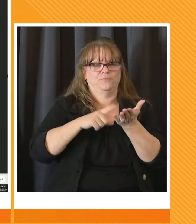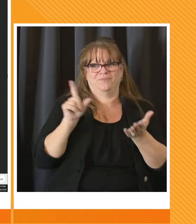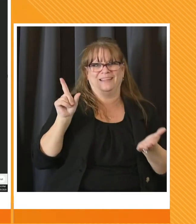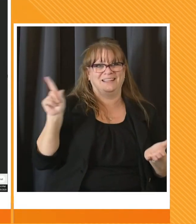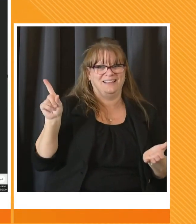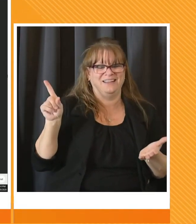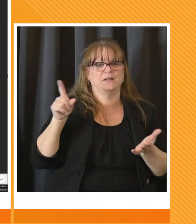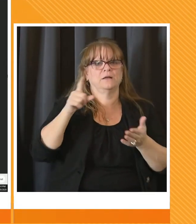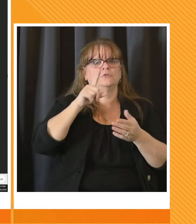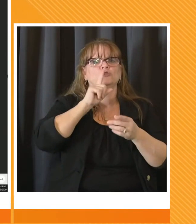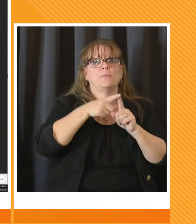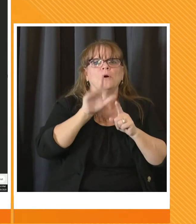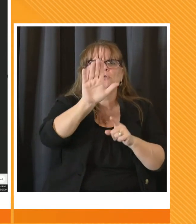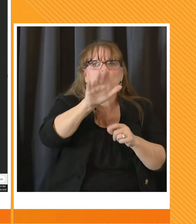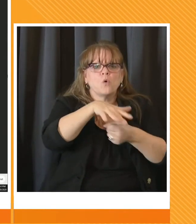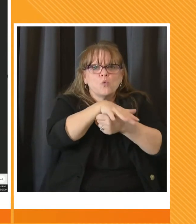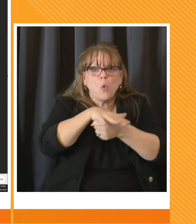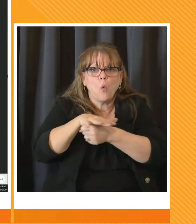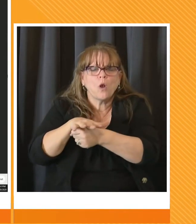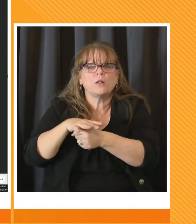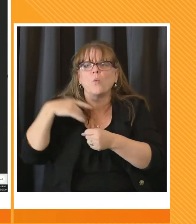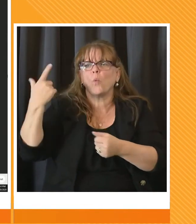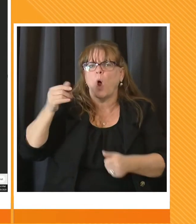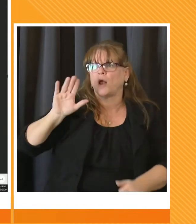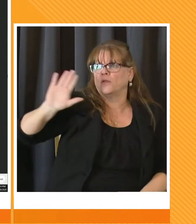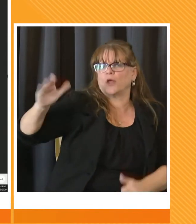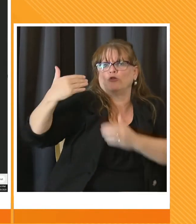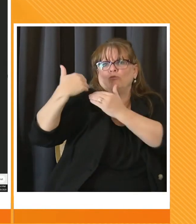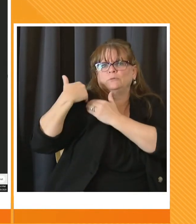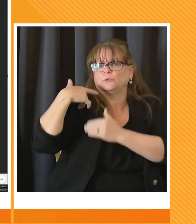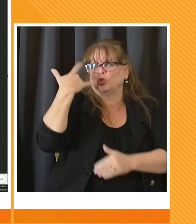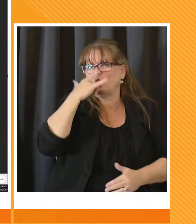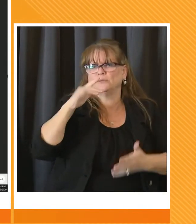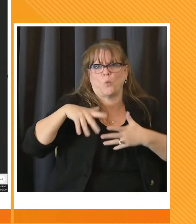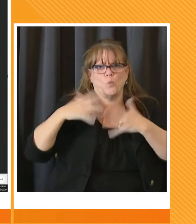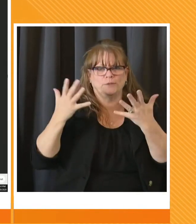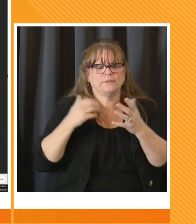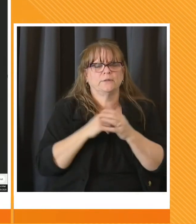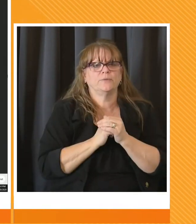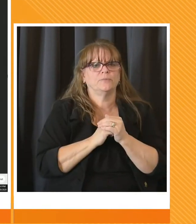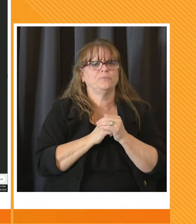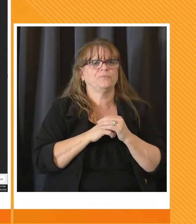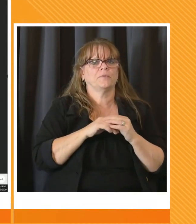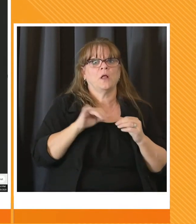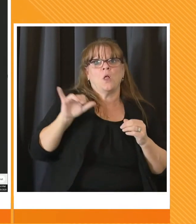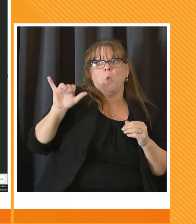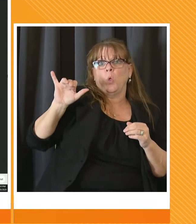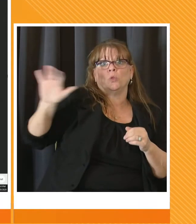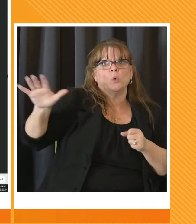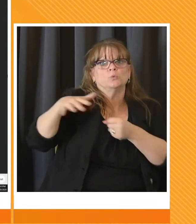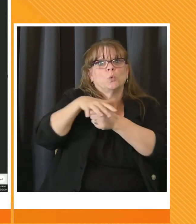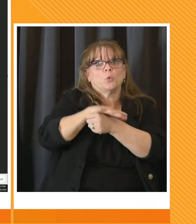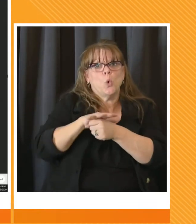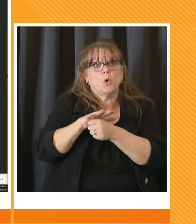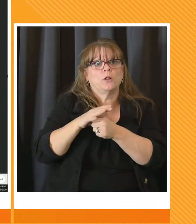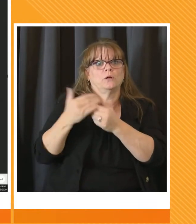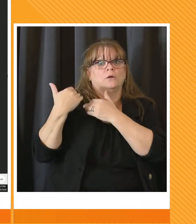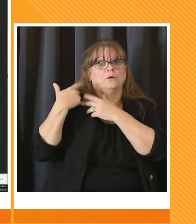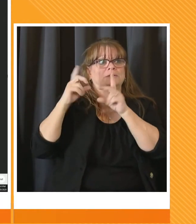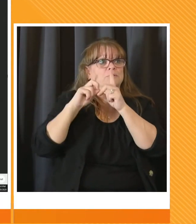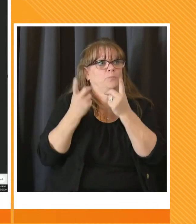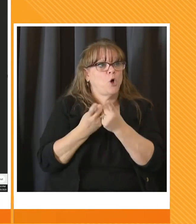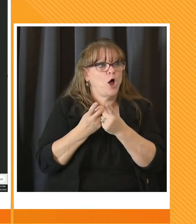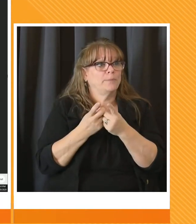health agencies. In addition to the work that they're doing in the COVID response for testing and follow up on cases